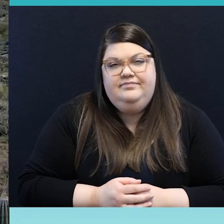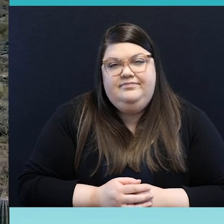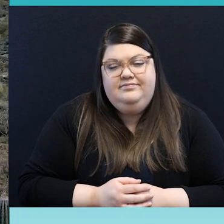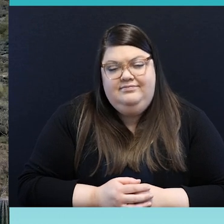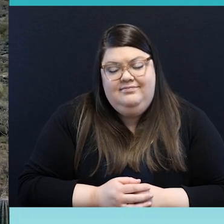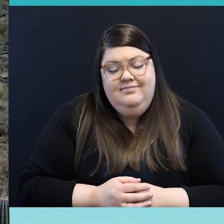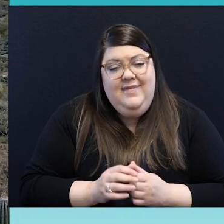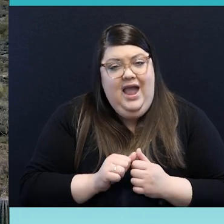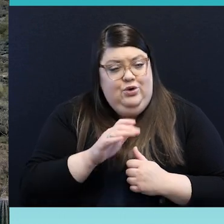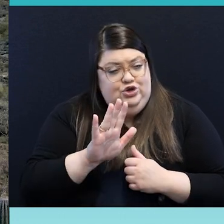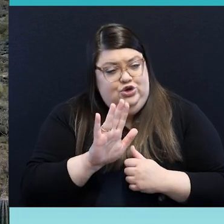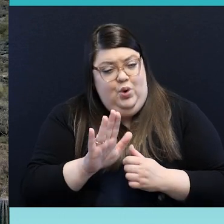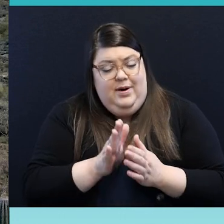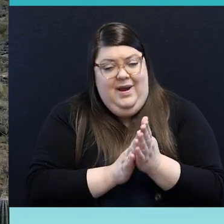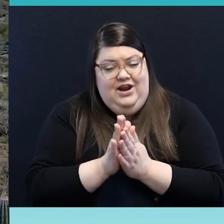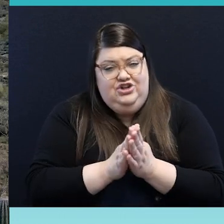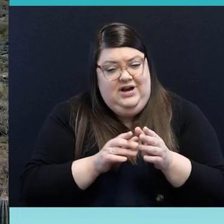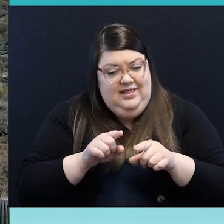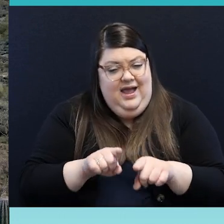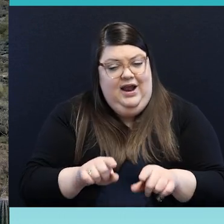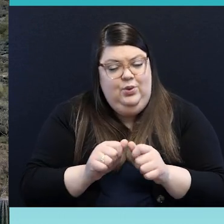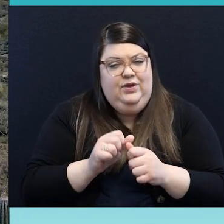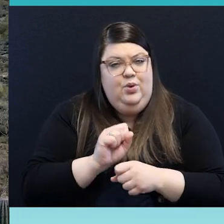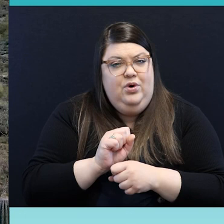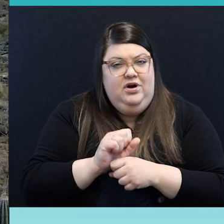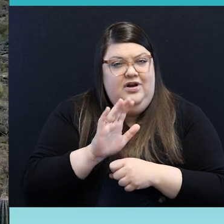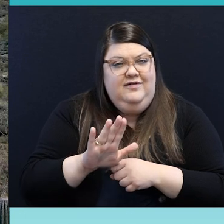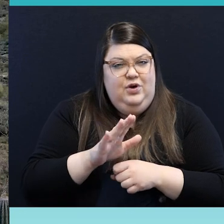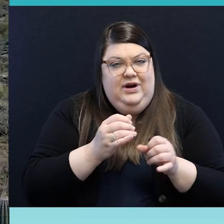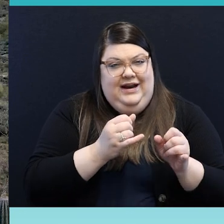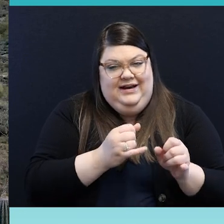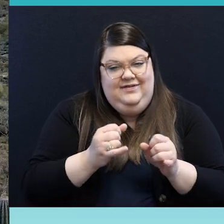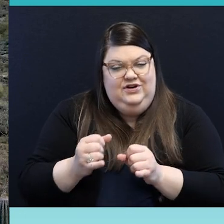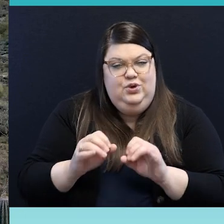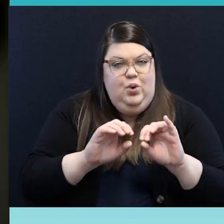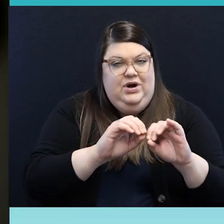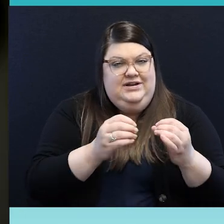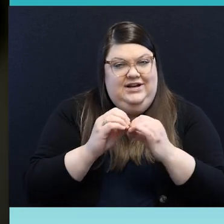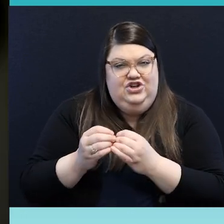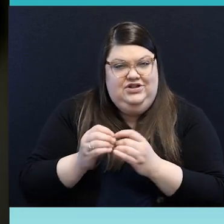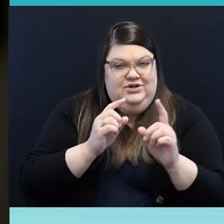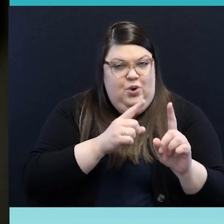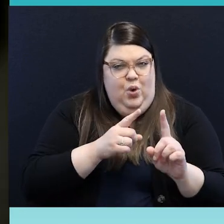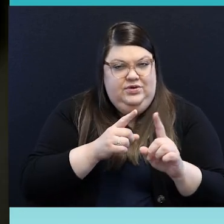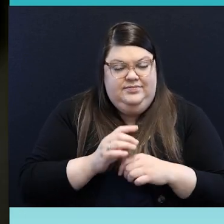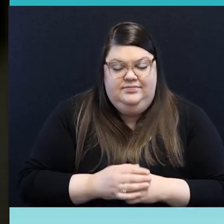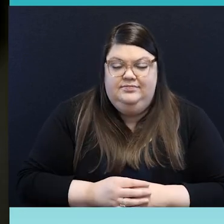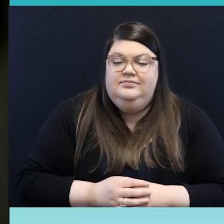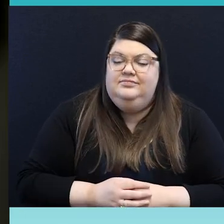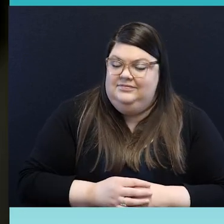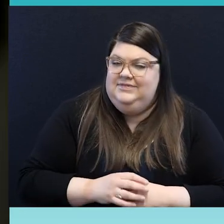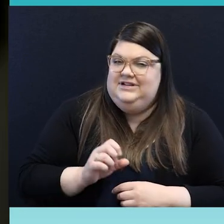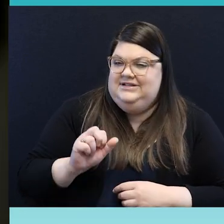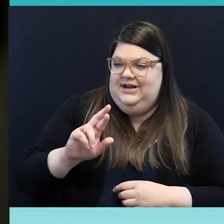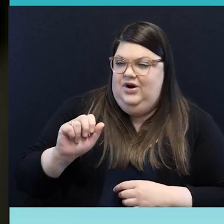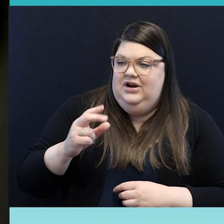passion align with the work of your individual organizations and the goals and objectives of those organizations? As Sarah, I think, talked about